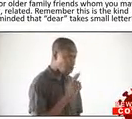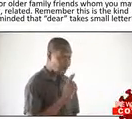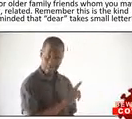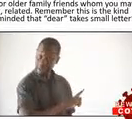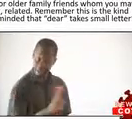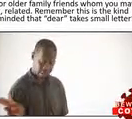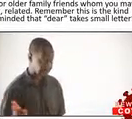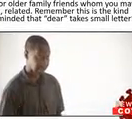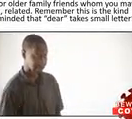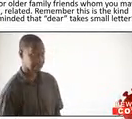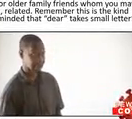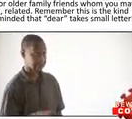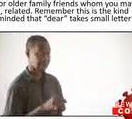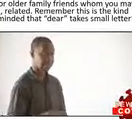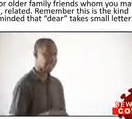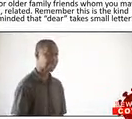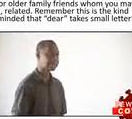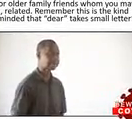not, in fact,